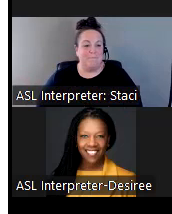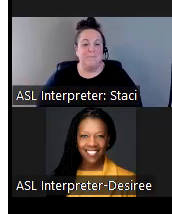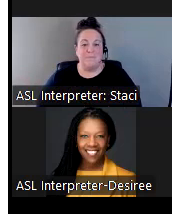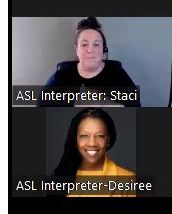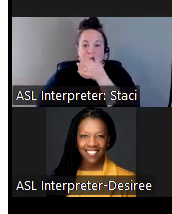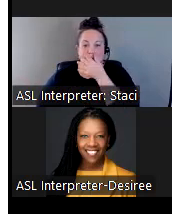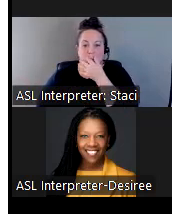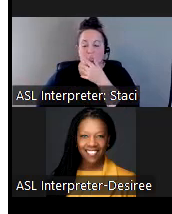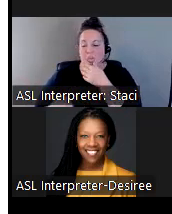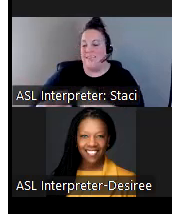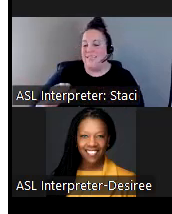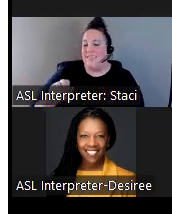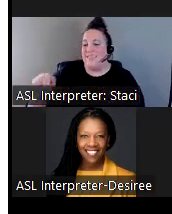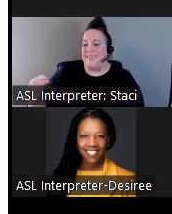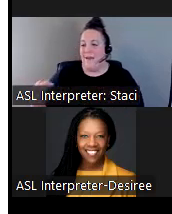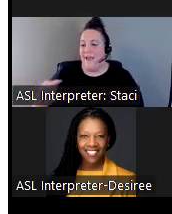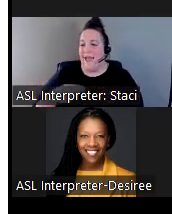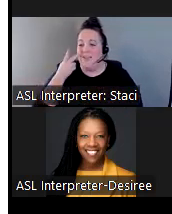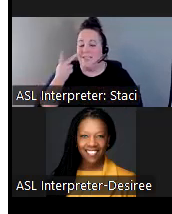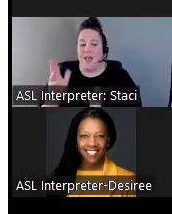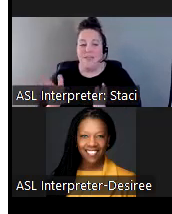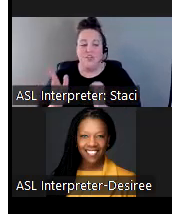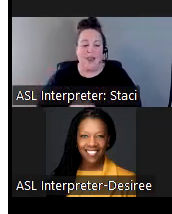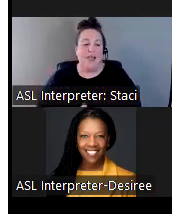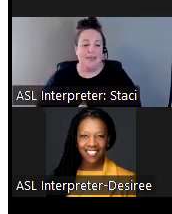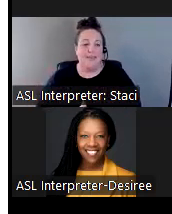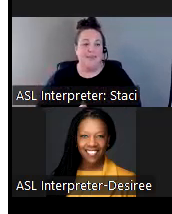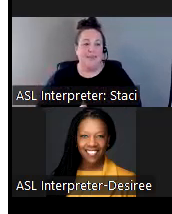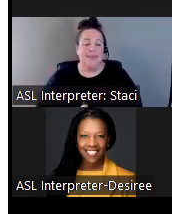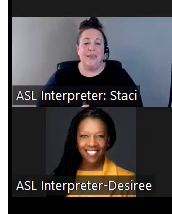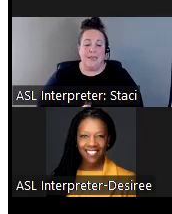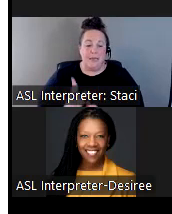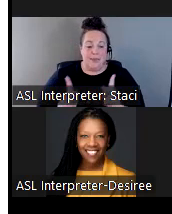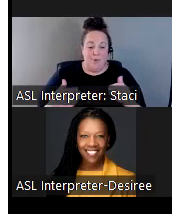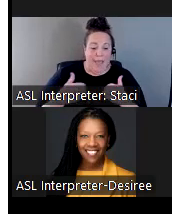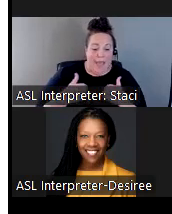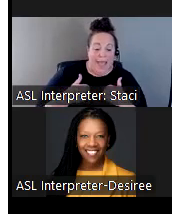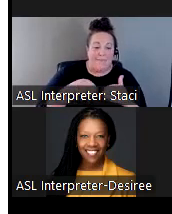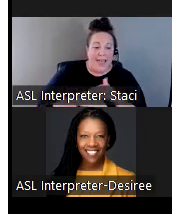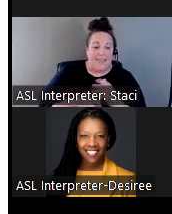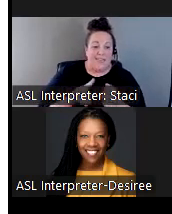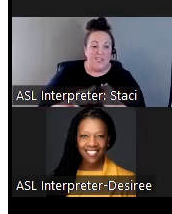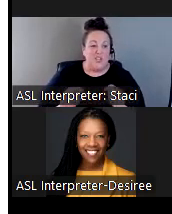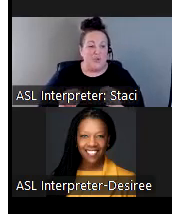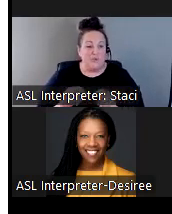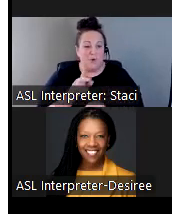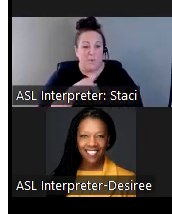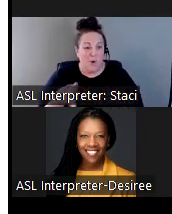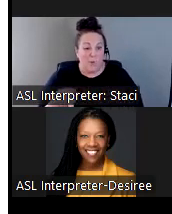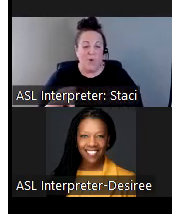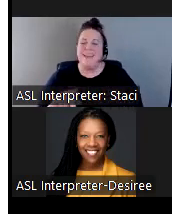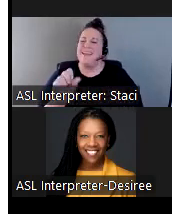And this is Sarah. I want to note that I saw in the chat questions about whether or not people would have access to this PowerPoint. The answer